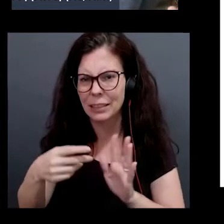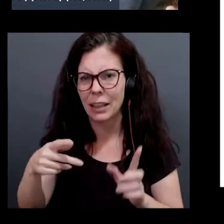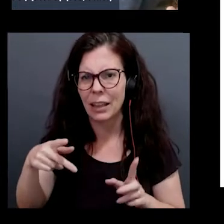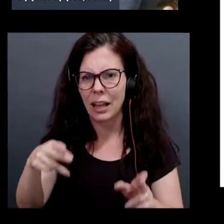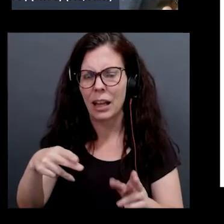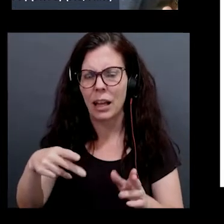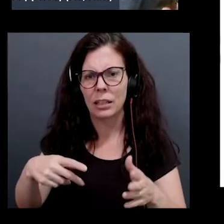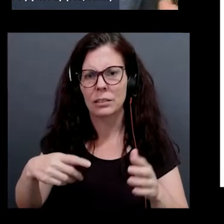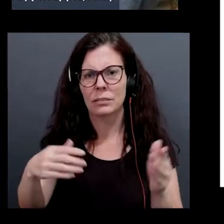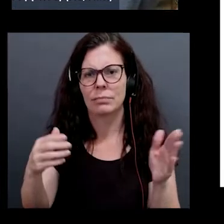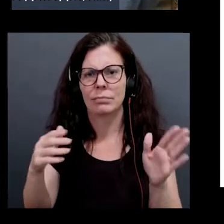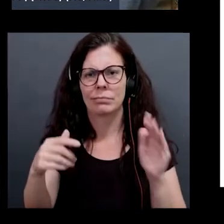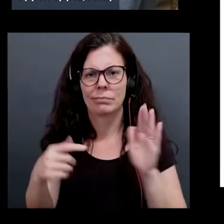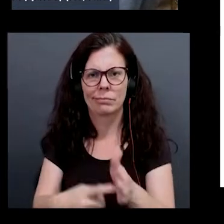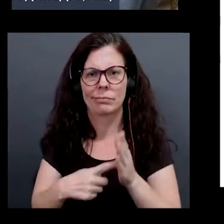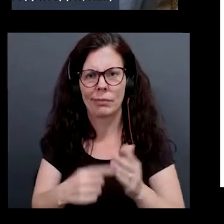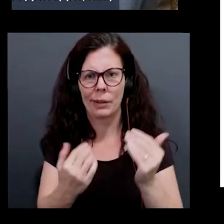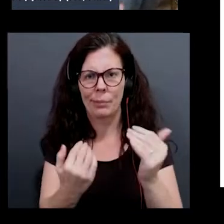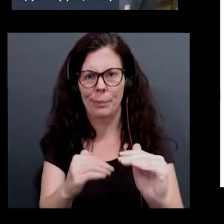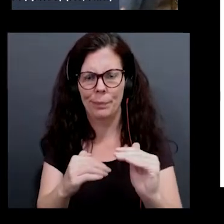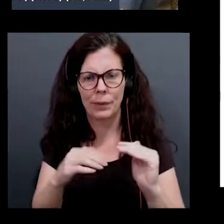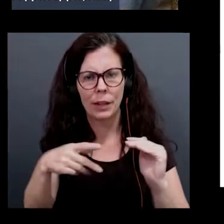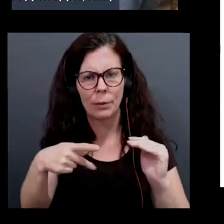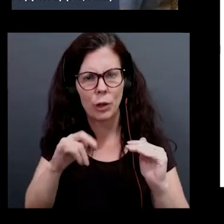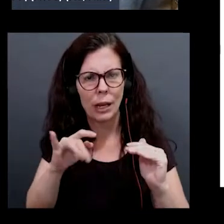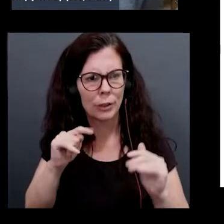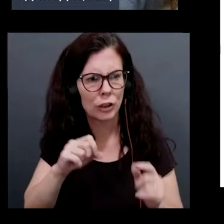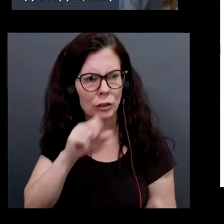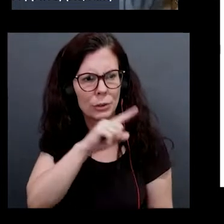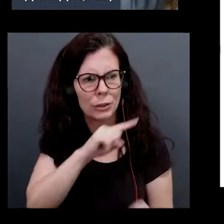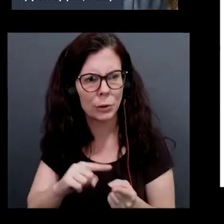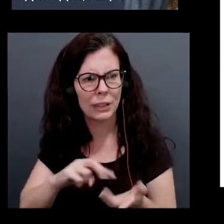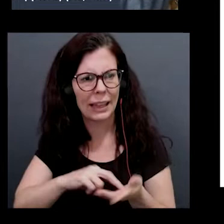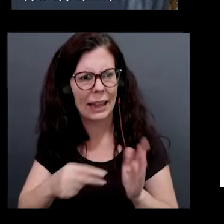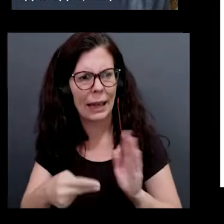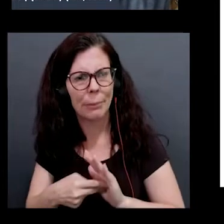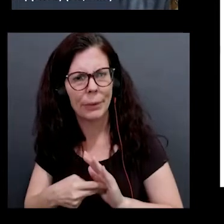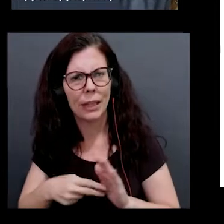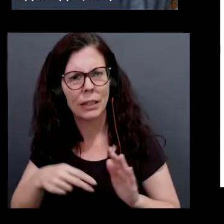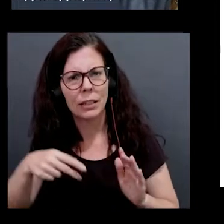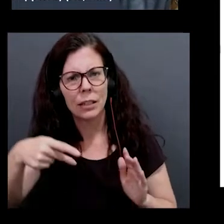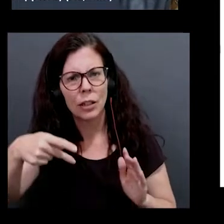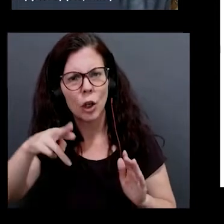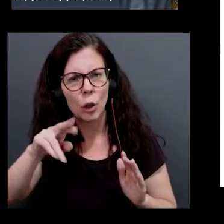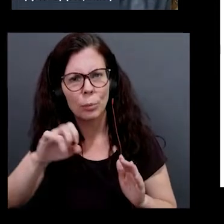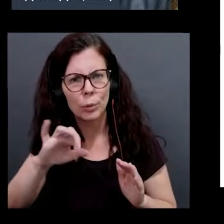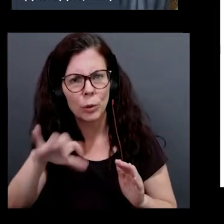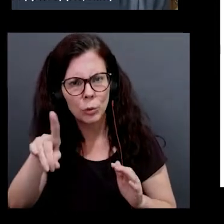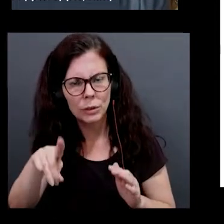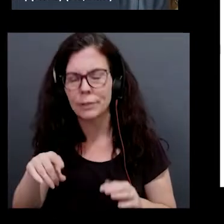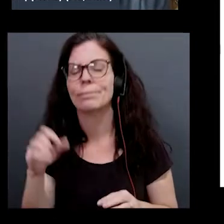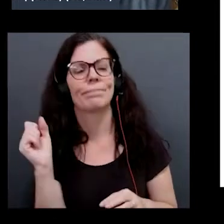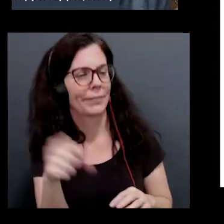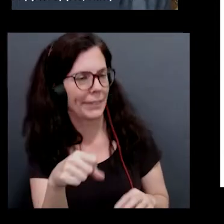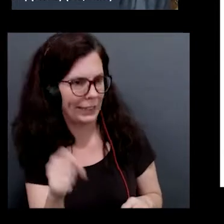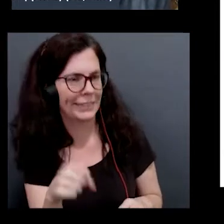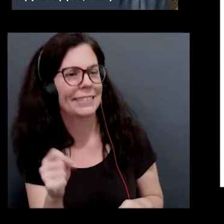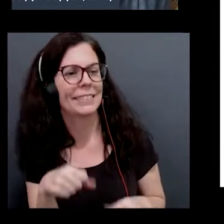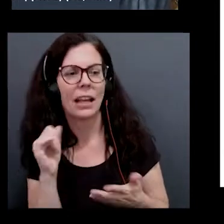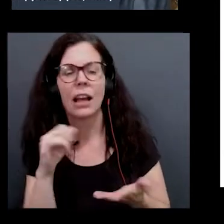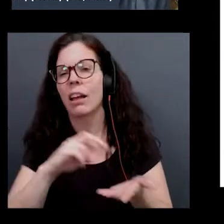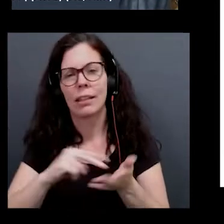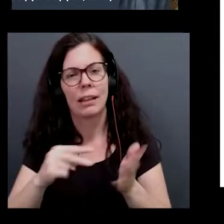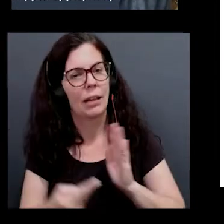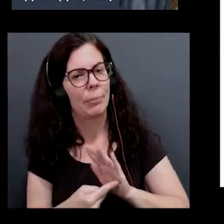parameterization being reduced? Is that what pruned means in this case? Yeah, exactly. Prune just means it's a